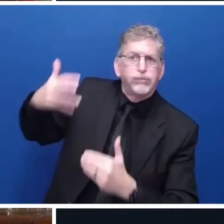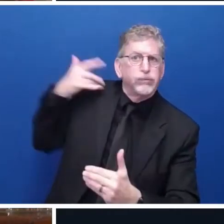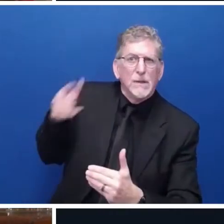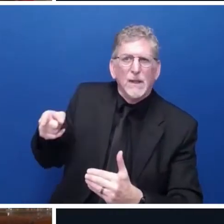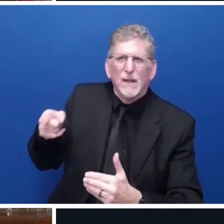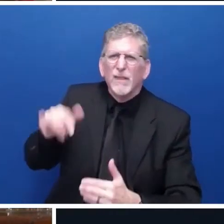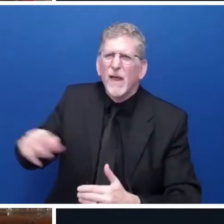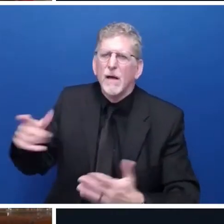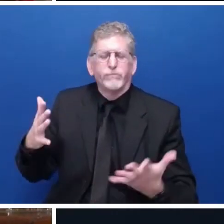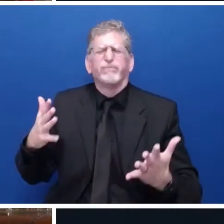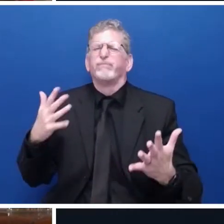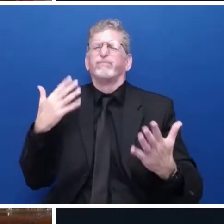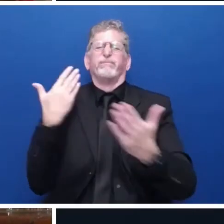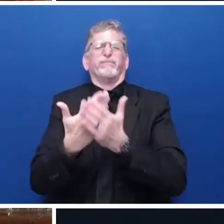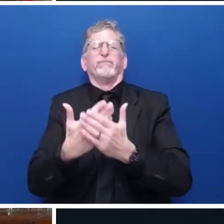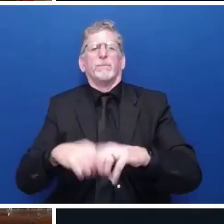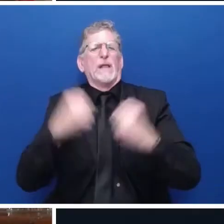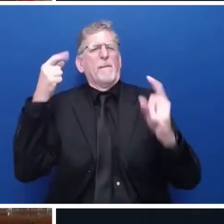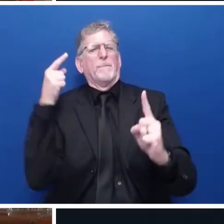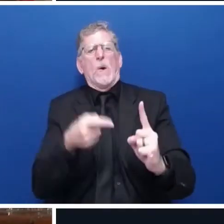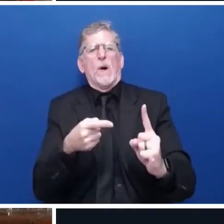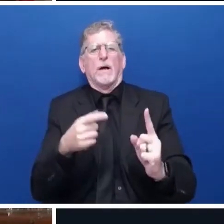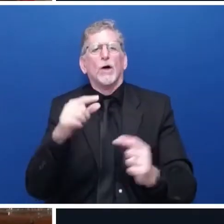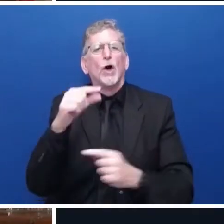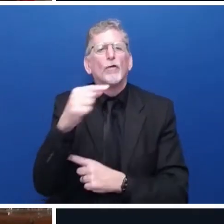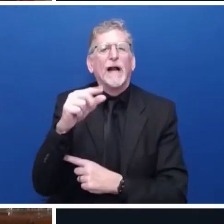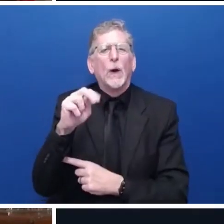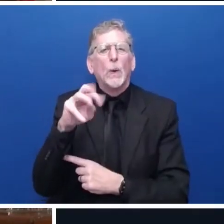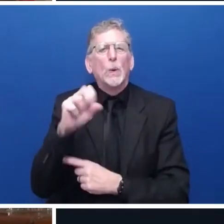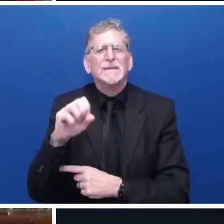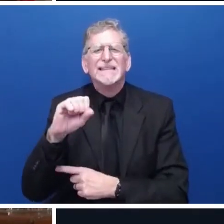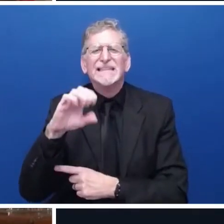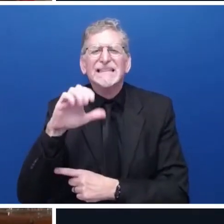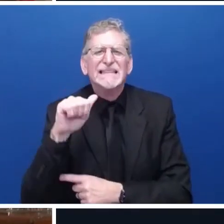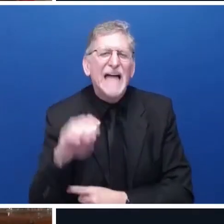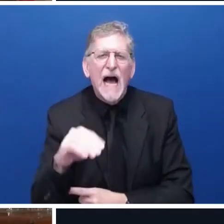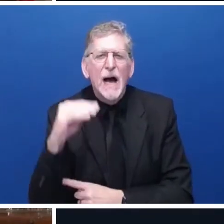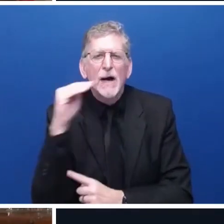from prisons, from mental institutions. They were murderers,